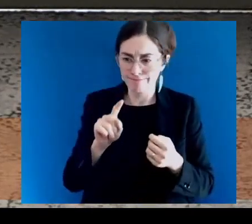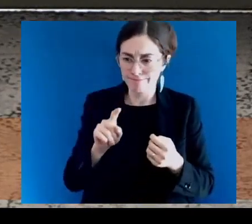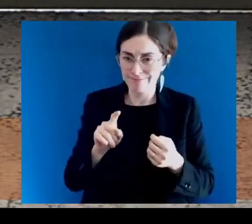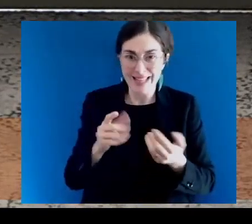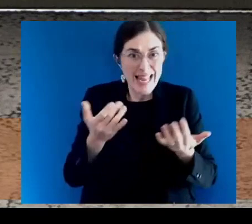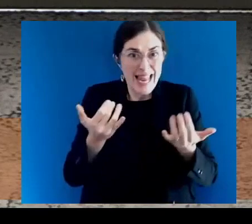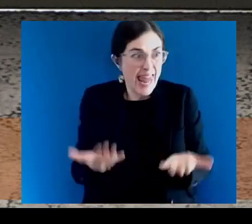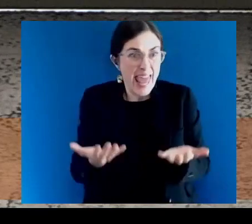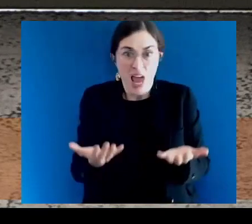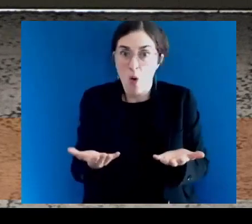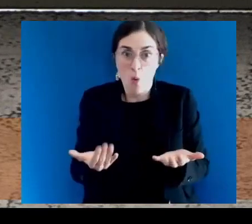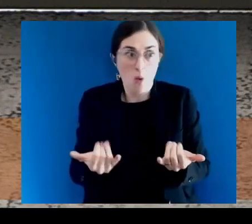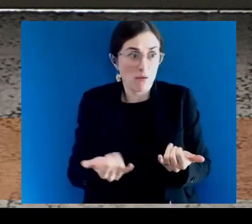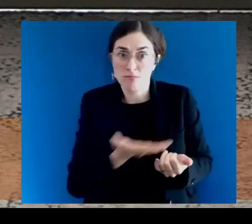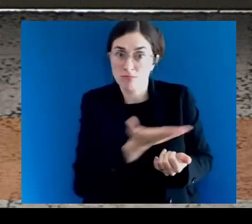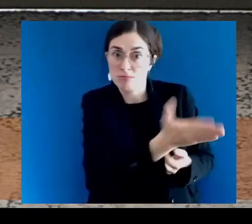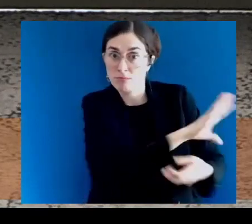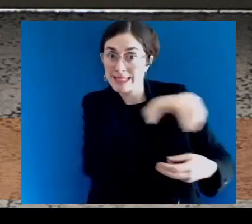The department